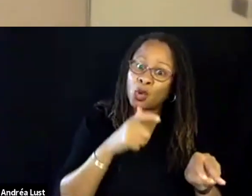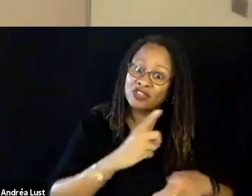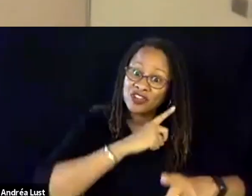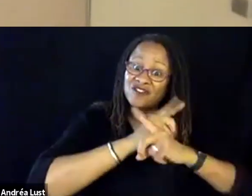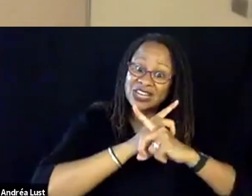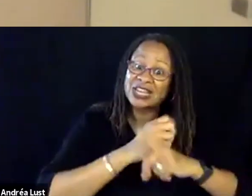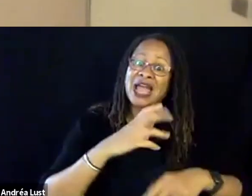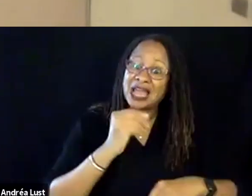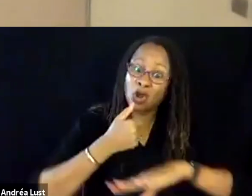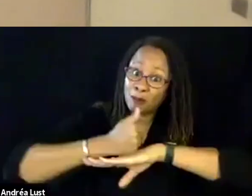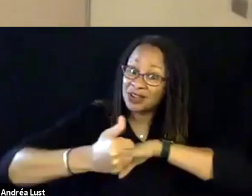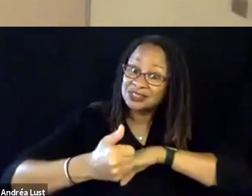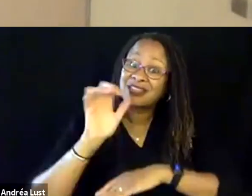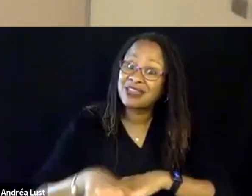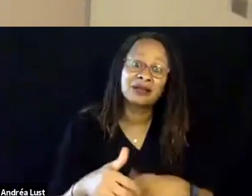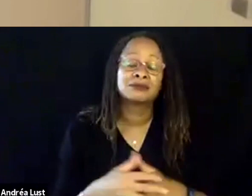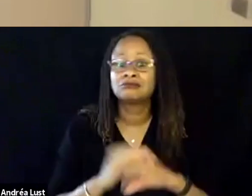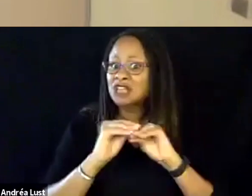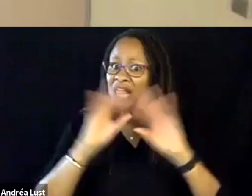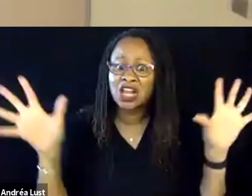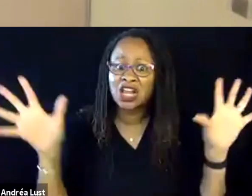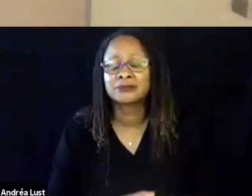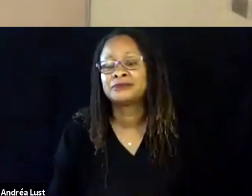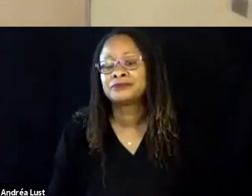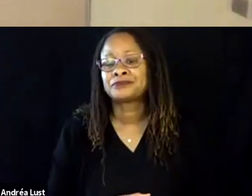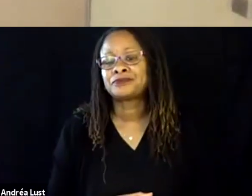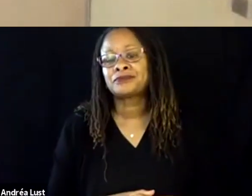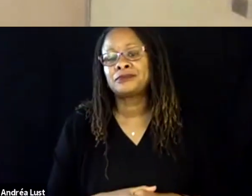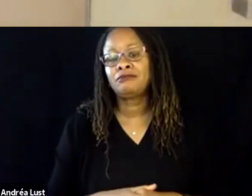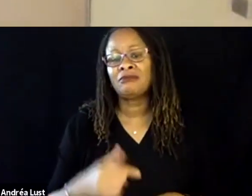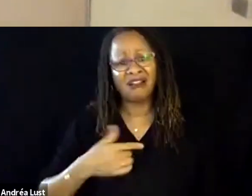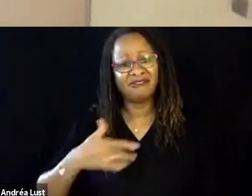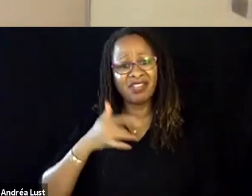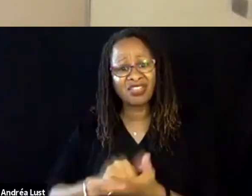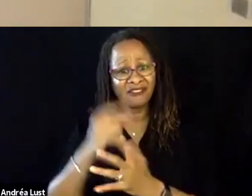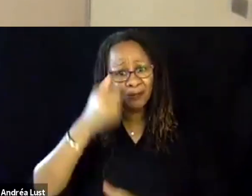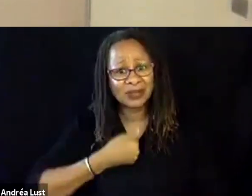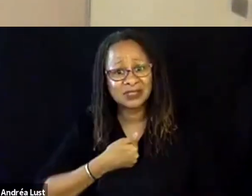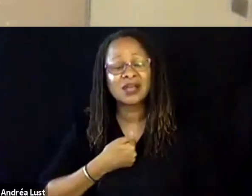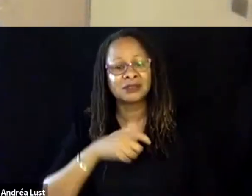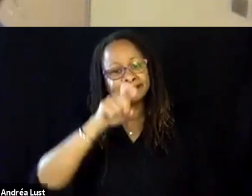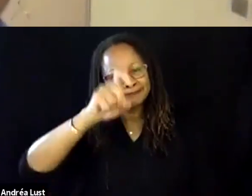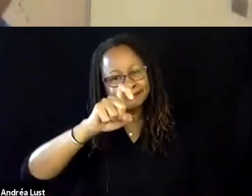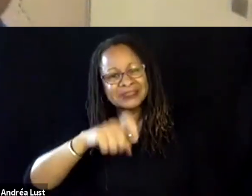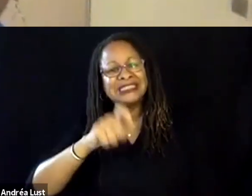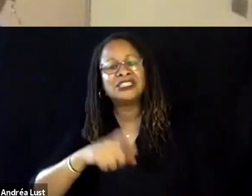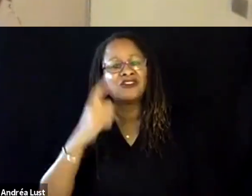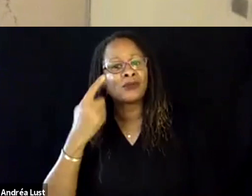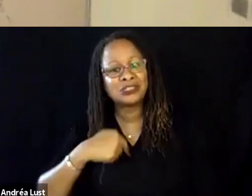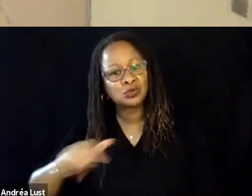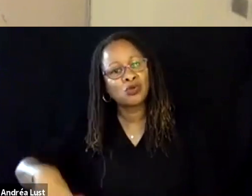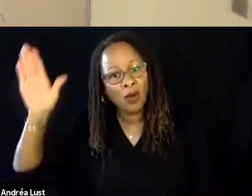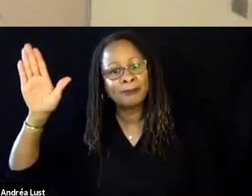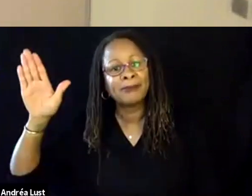or prosecuting, frankly. And I think that for me, needed for me to grow up and